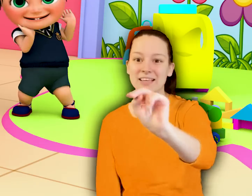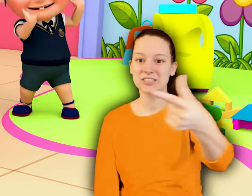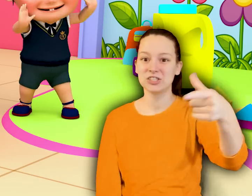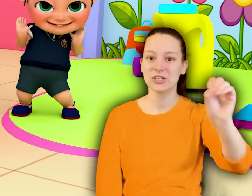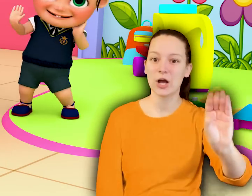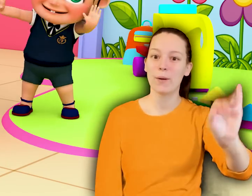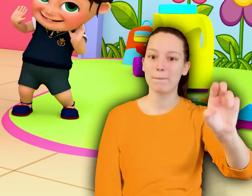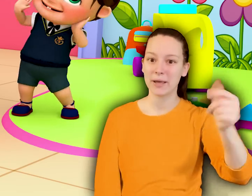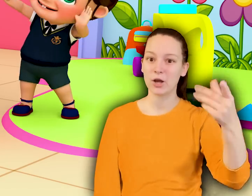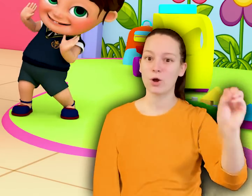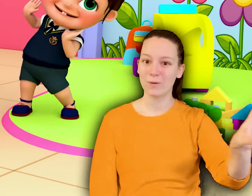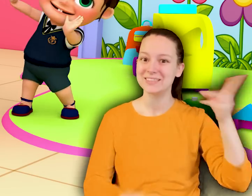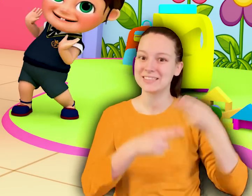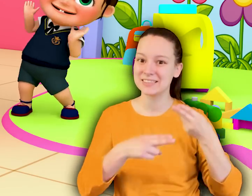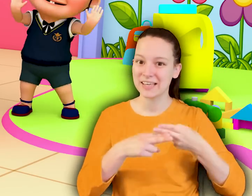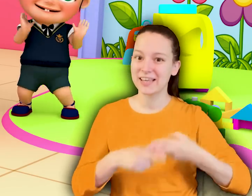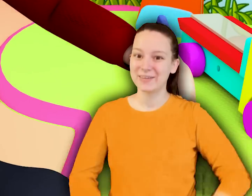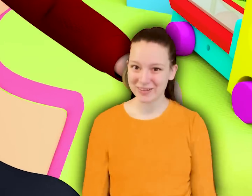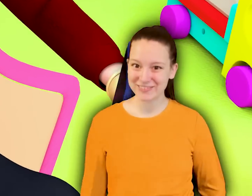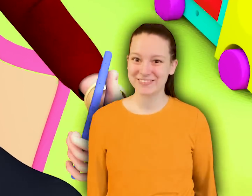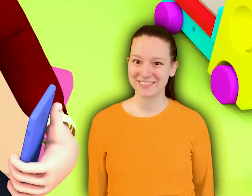b i n g o